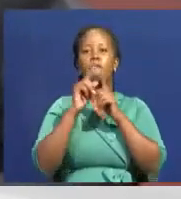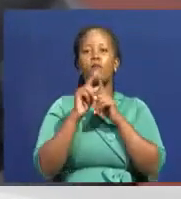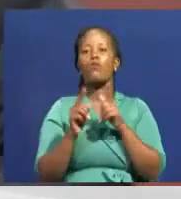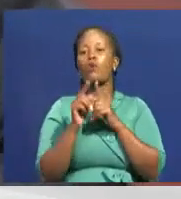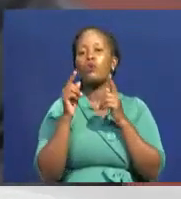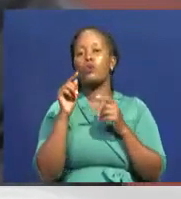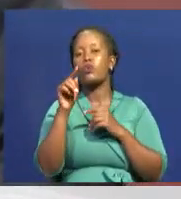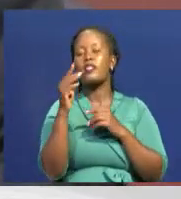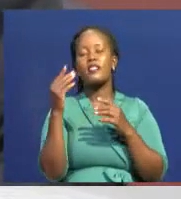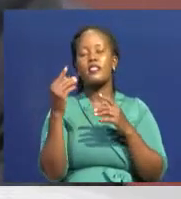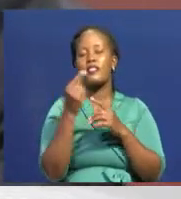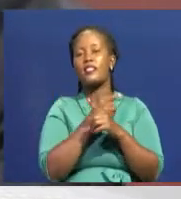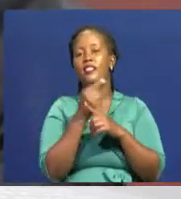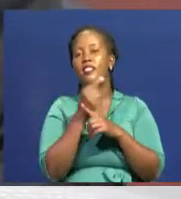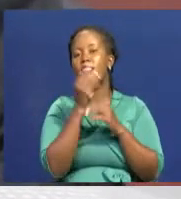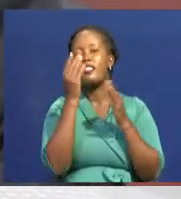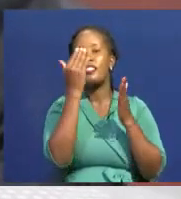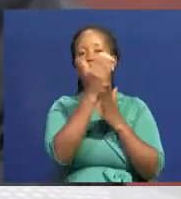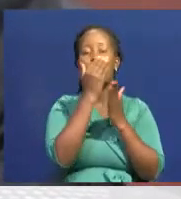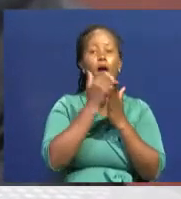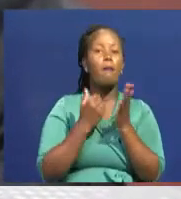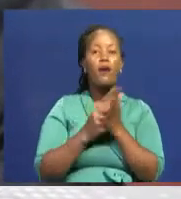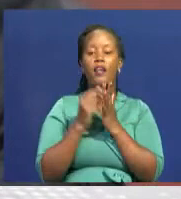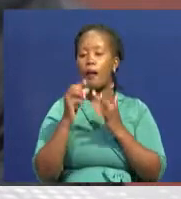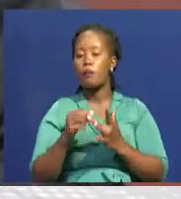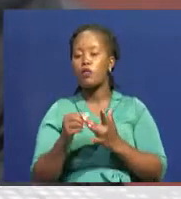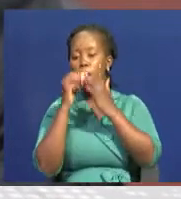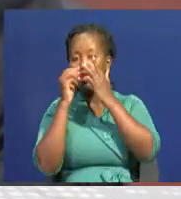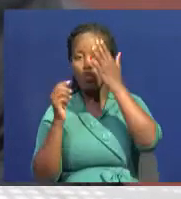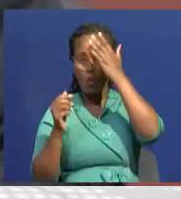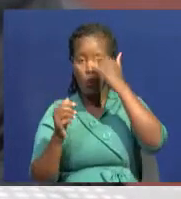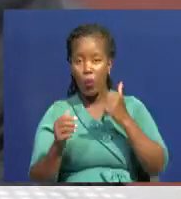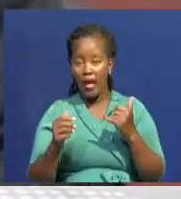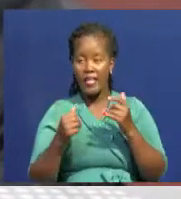this course very unique to the rest is we are not